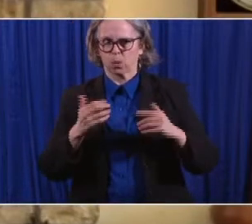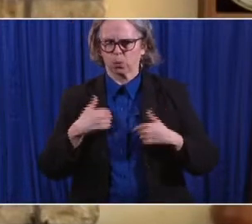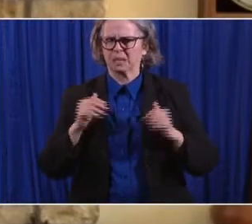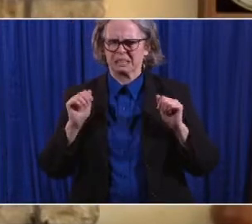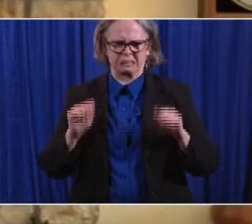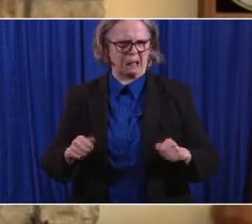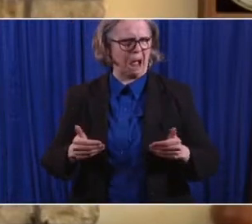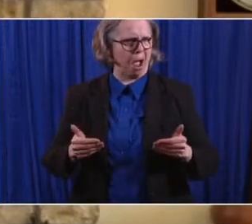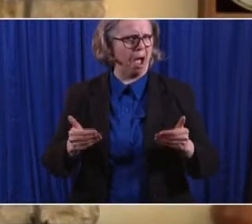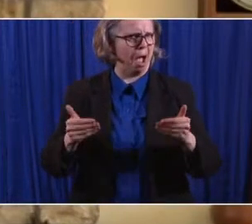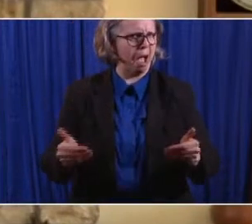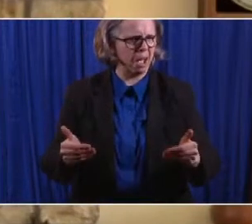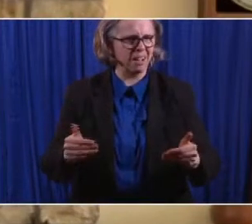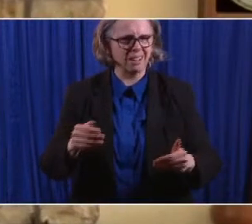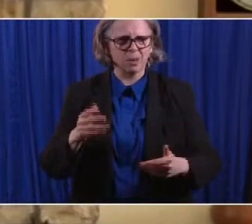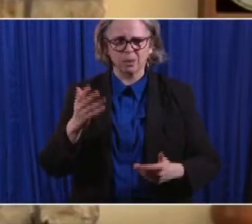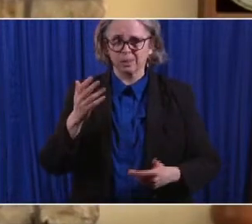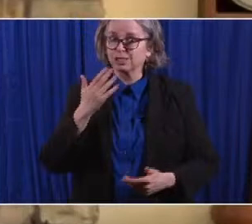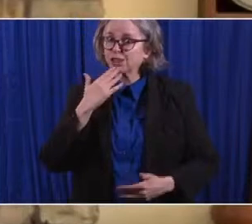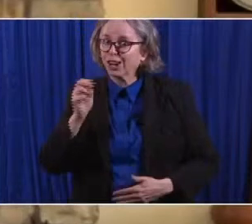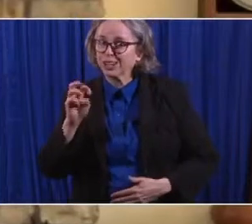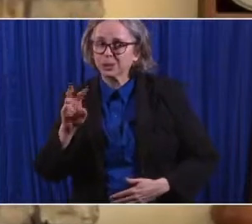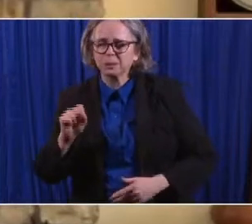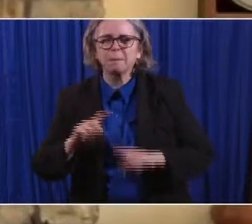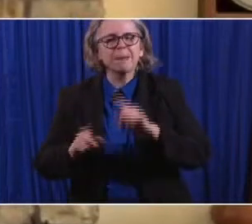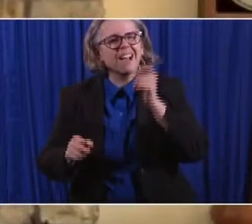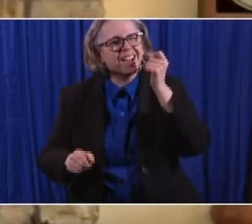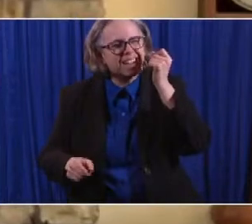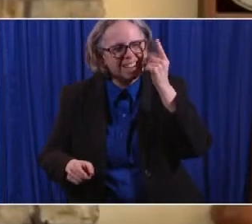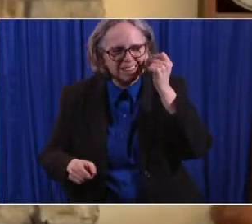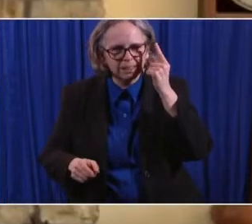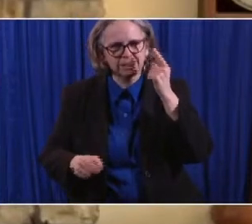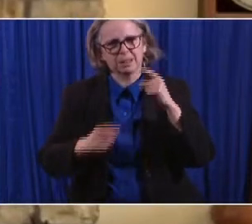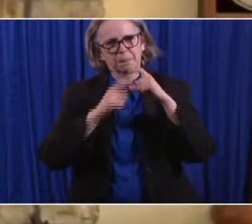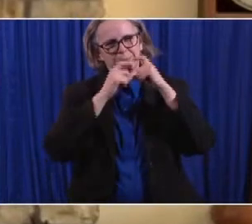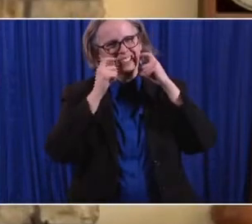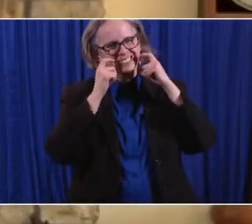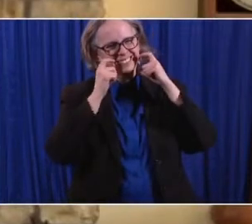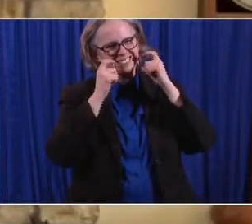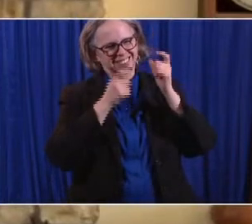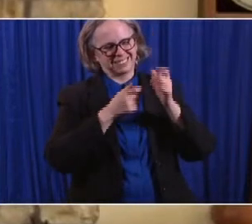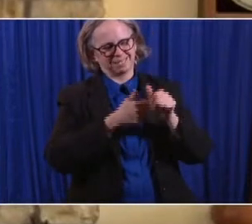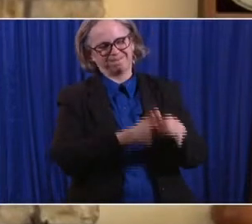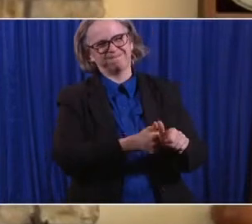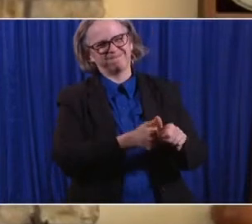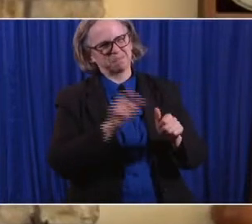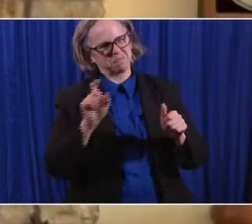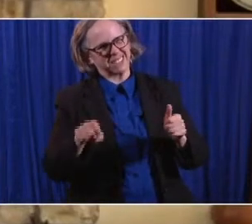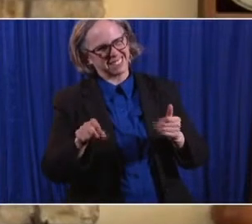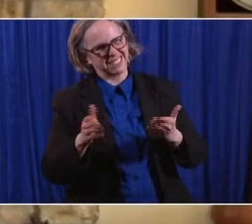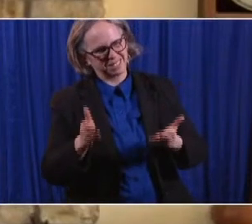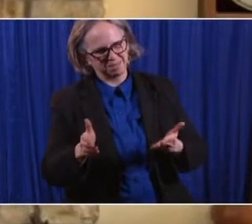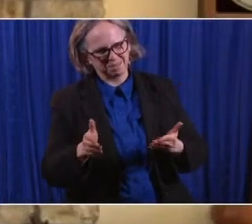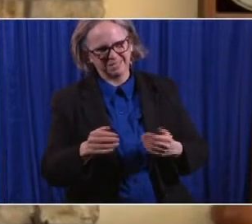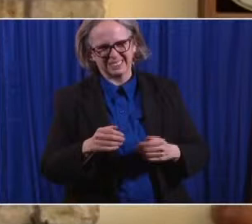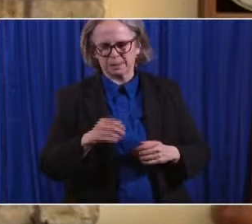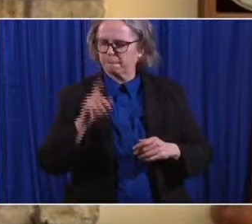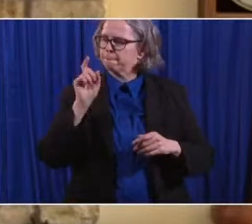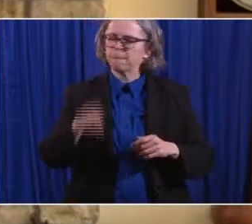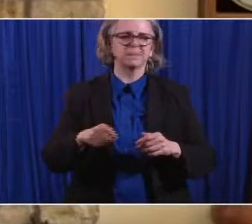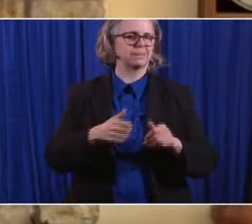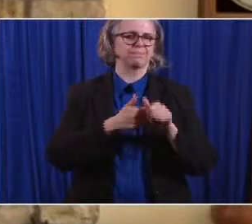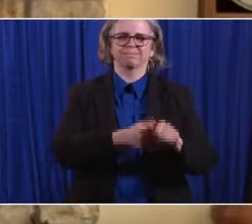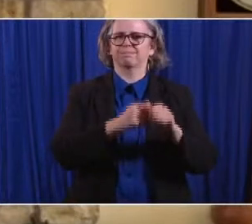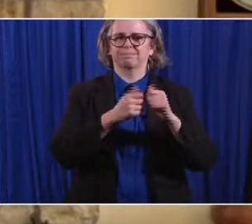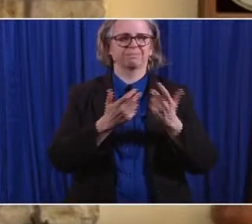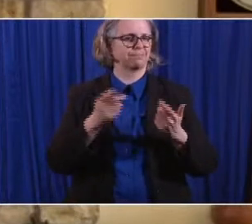good news. But we have to have masks and we have to have compliance. And this has been something that we have stressed with every group that we have talked